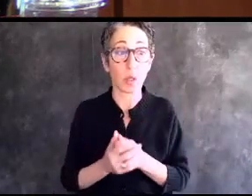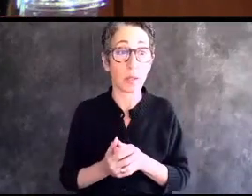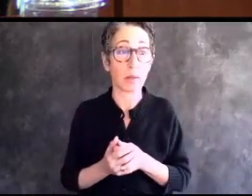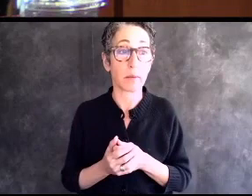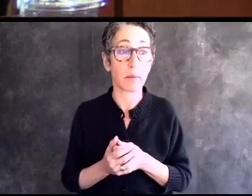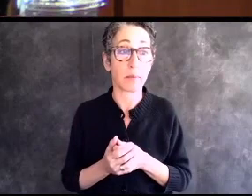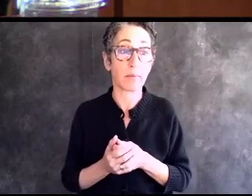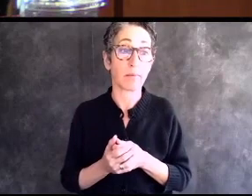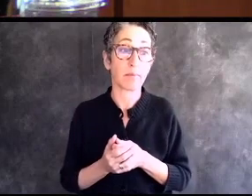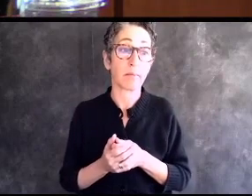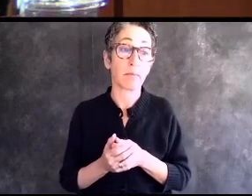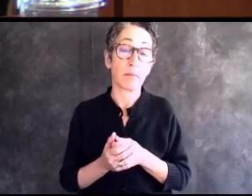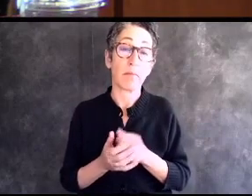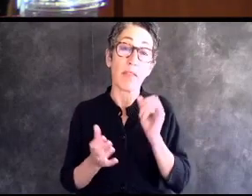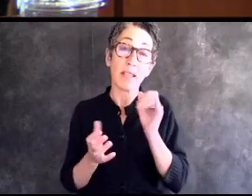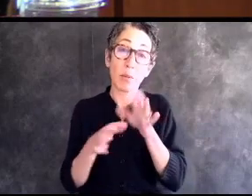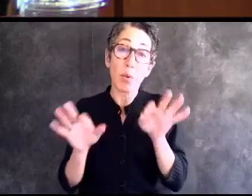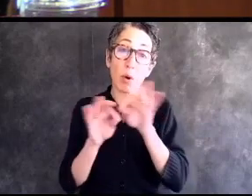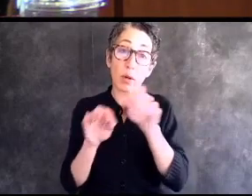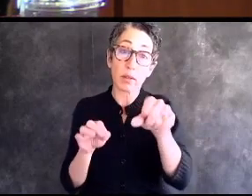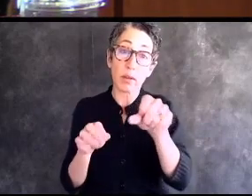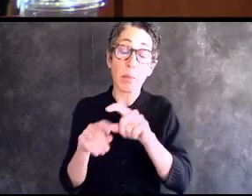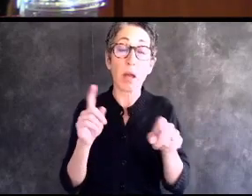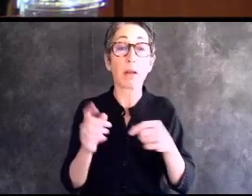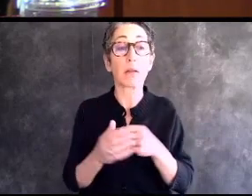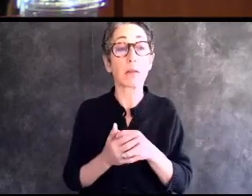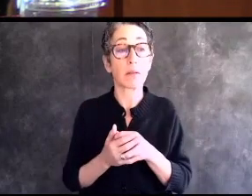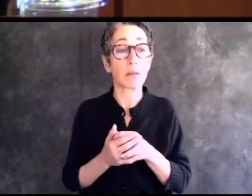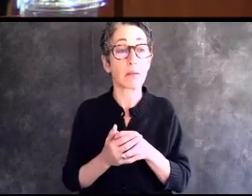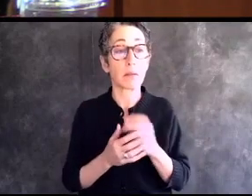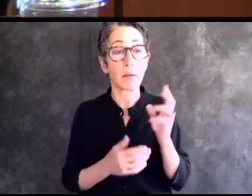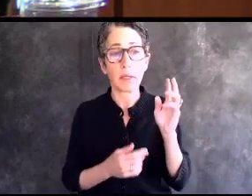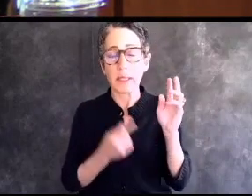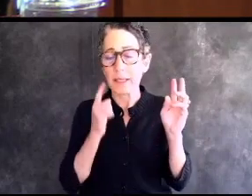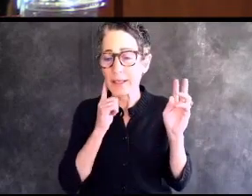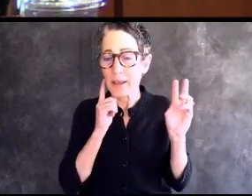lives. But after that, V-Taiwan pivoted a bit